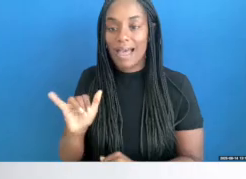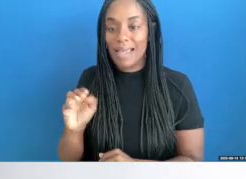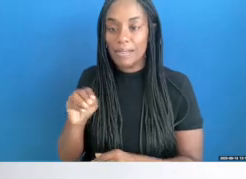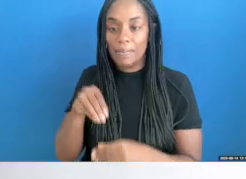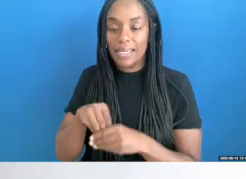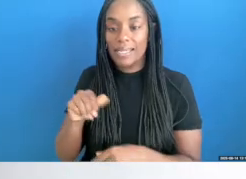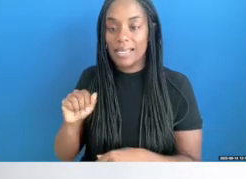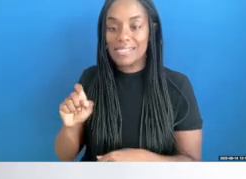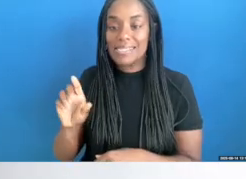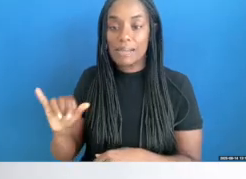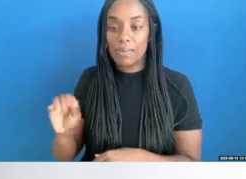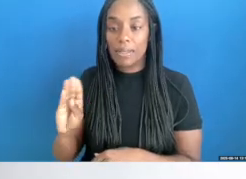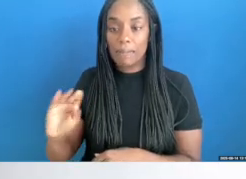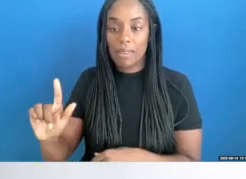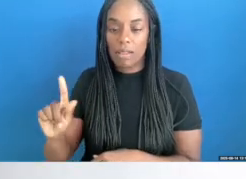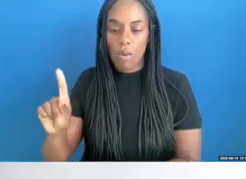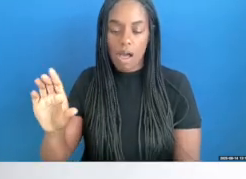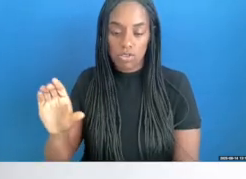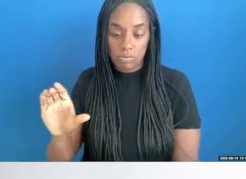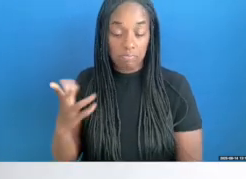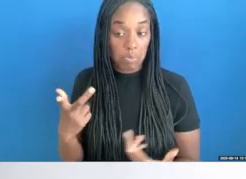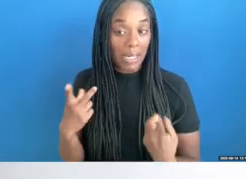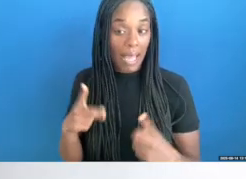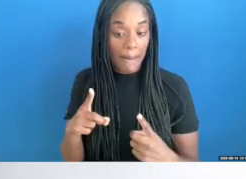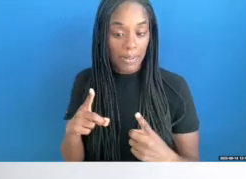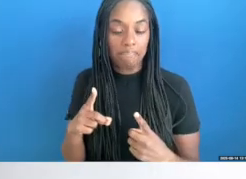They appropriated an additional $17 million